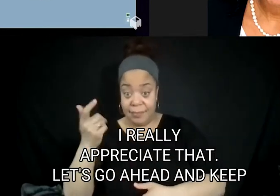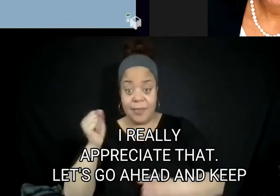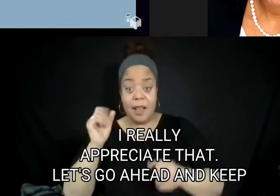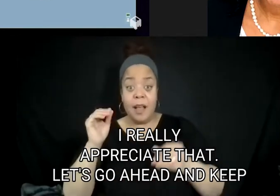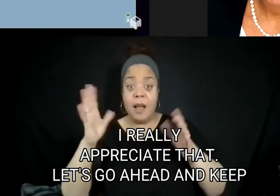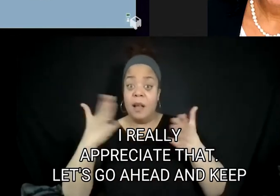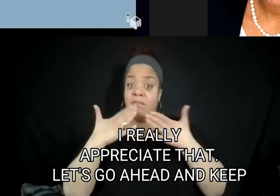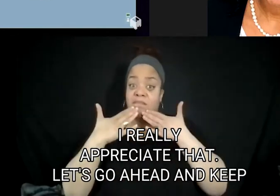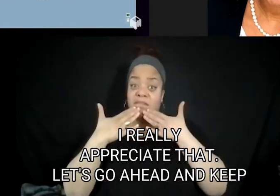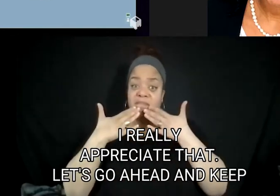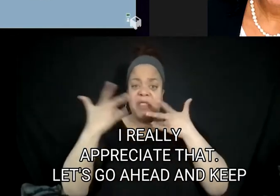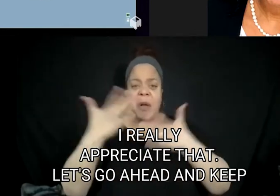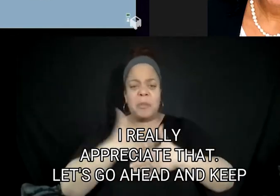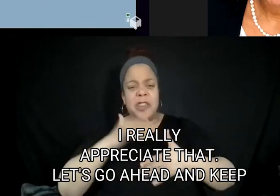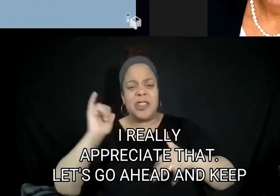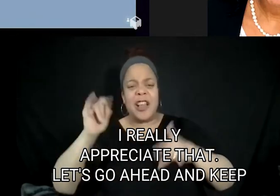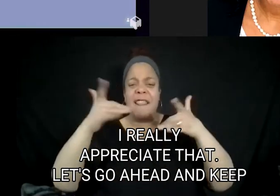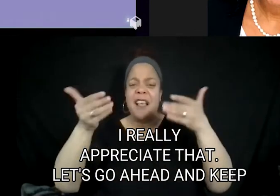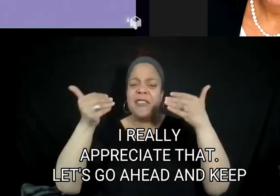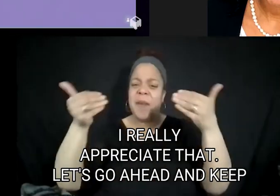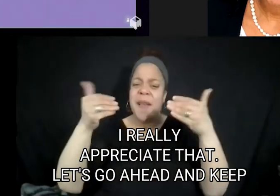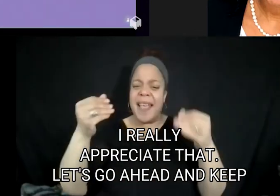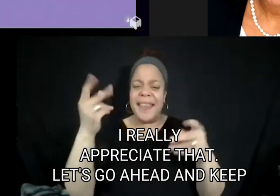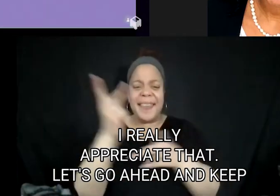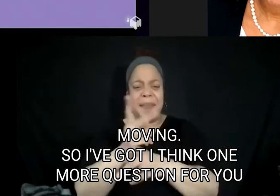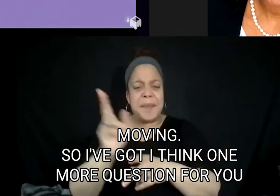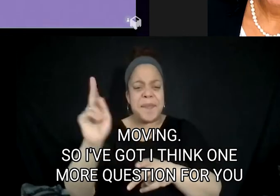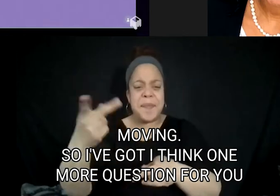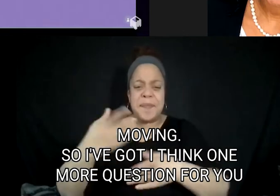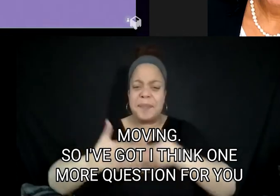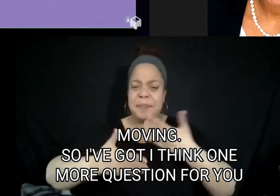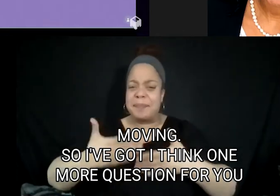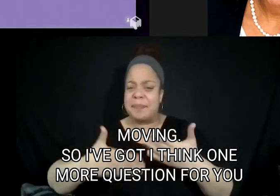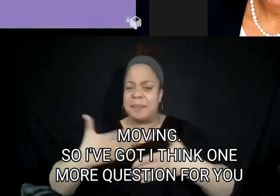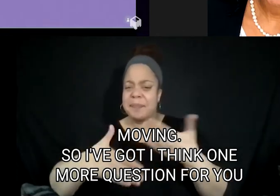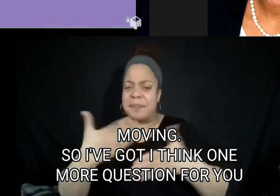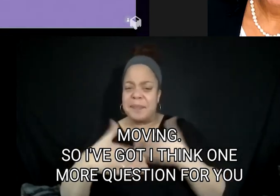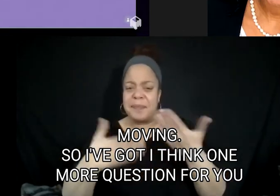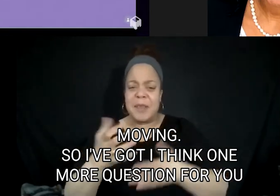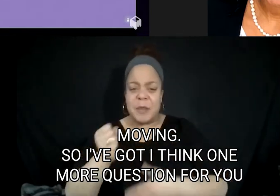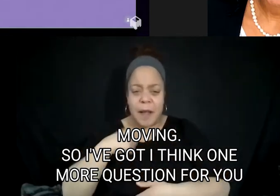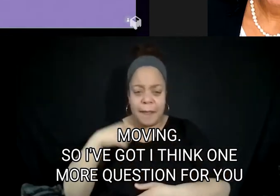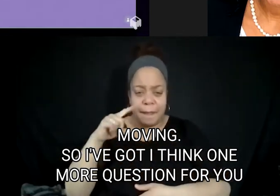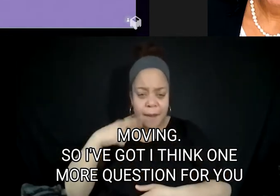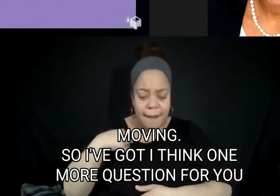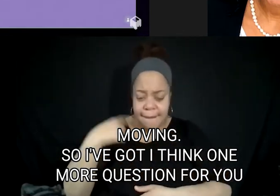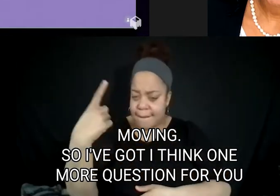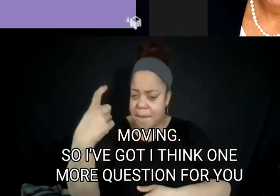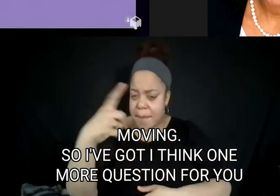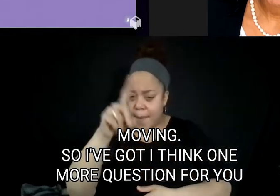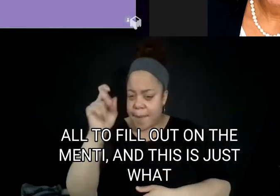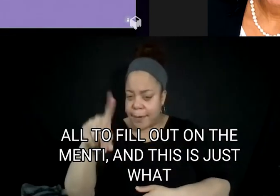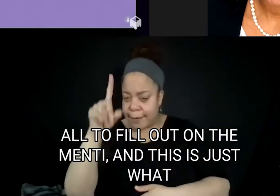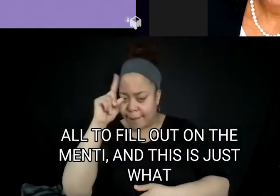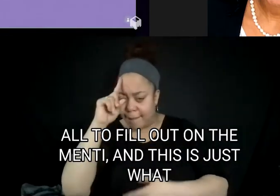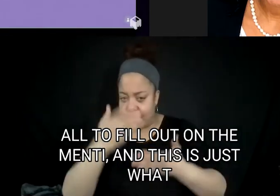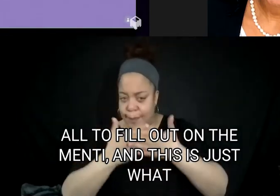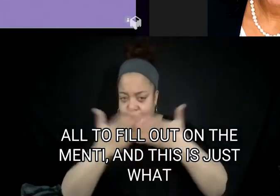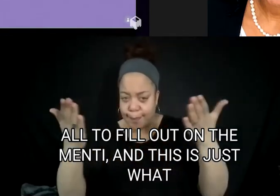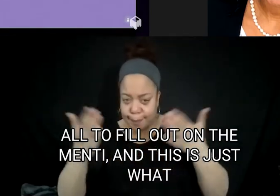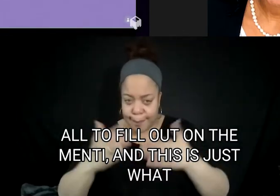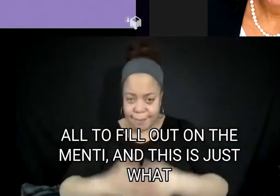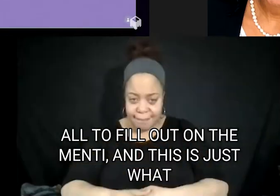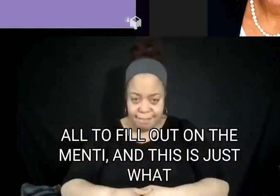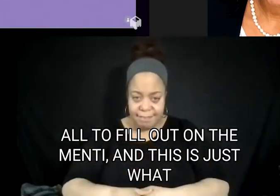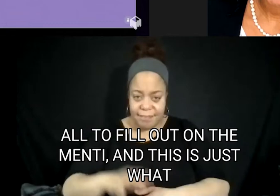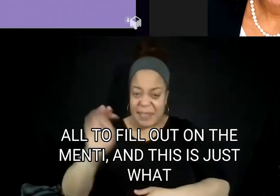more question for you all to fill out on the Menti. And this is just, what comes to mind for you when you hear the word